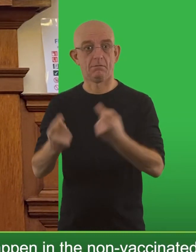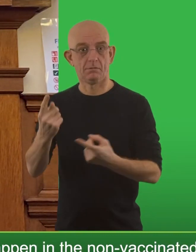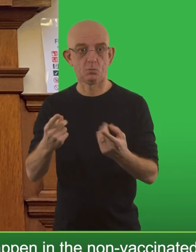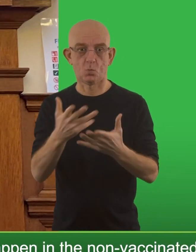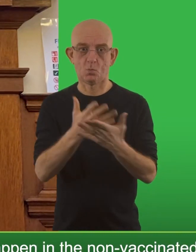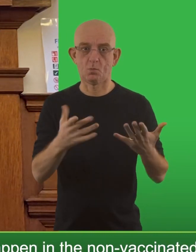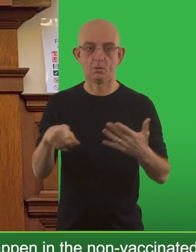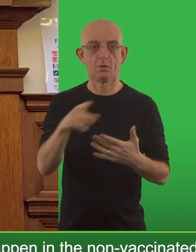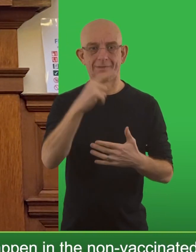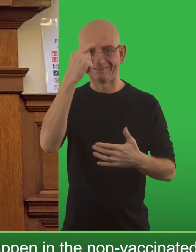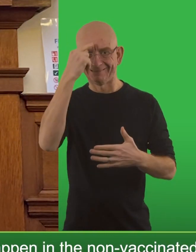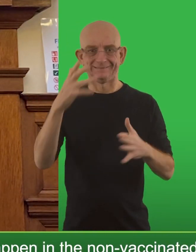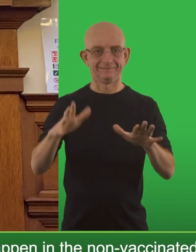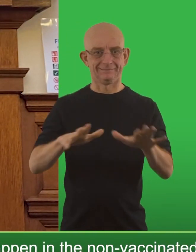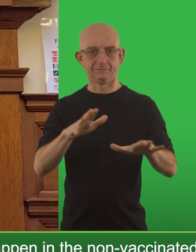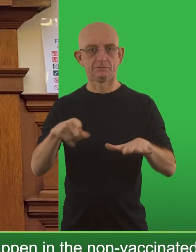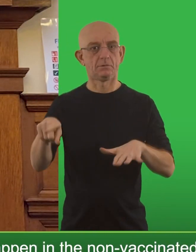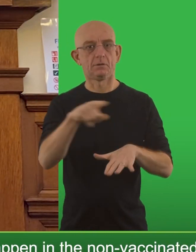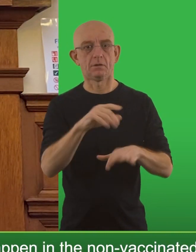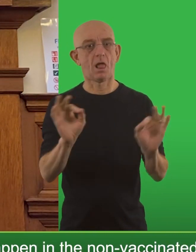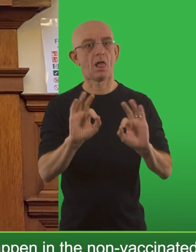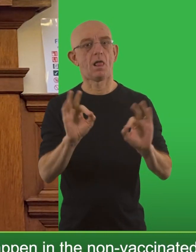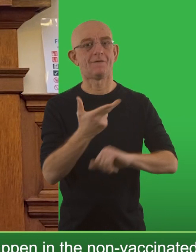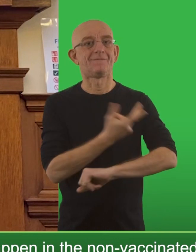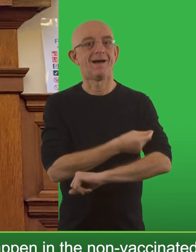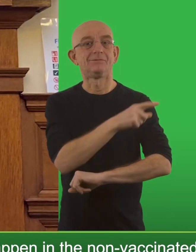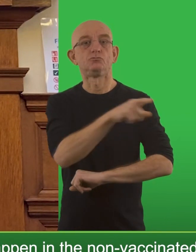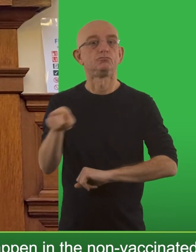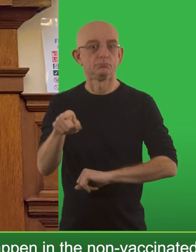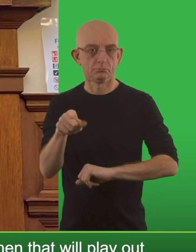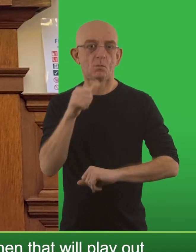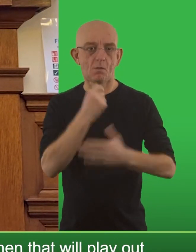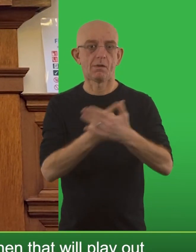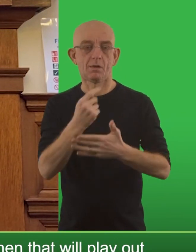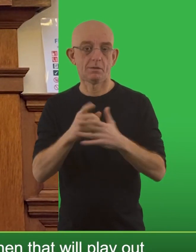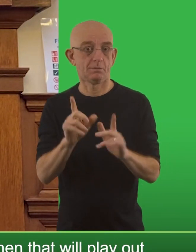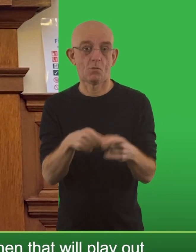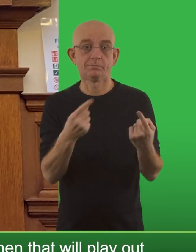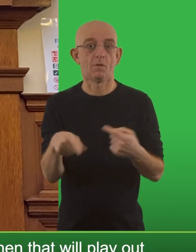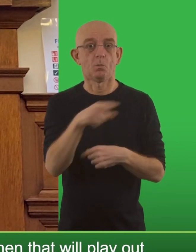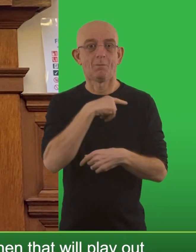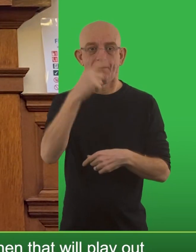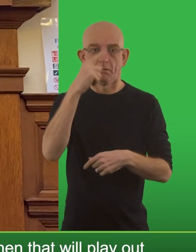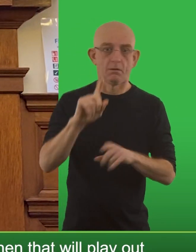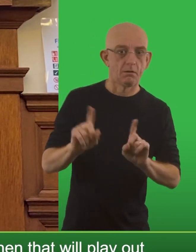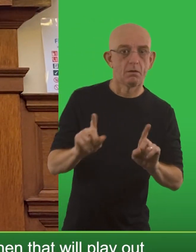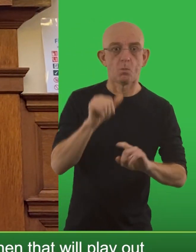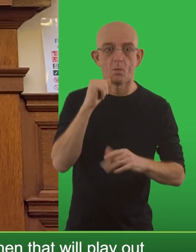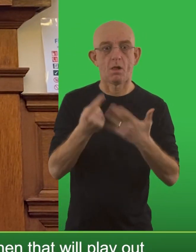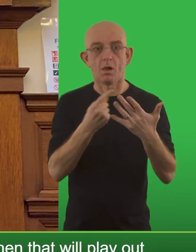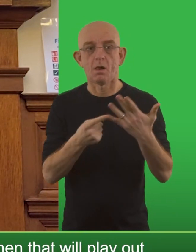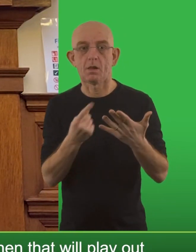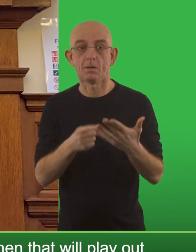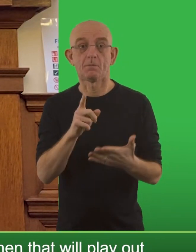great majority of any further surge will happen in the non-vaccinated, and it is impossible to predict how and when that will play out,